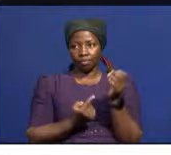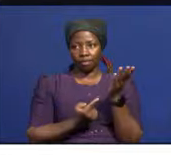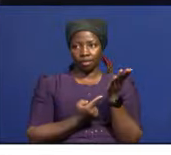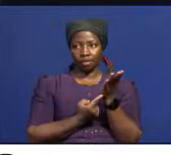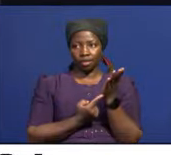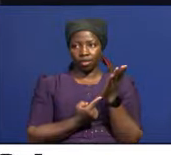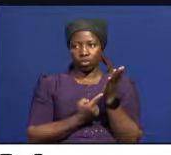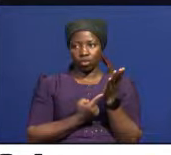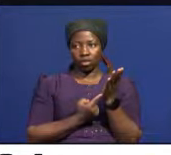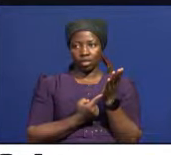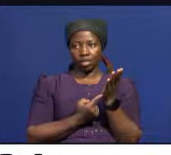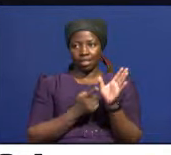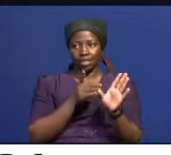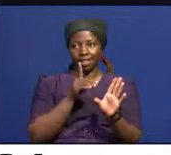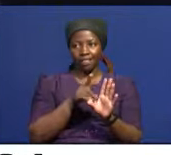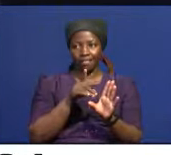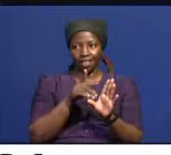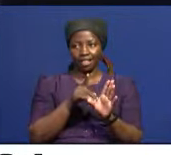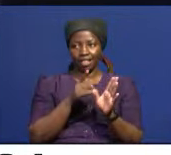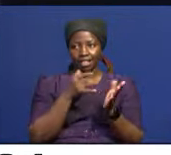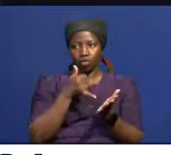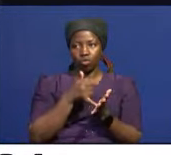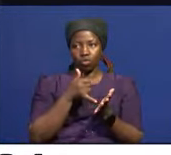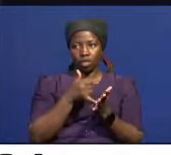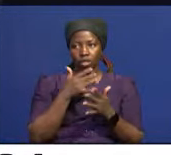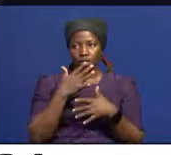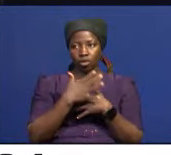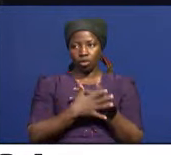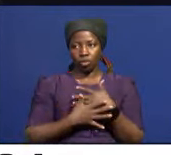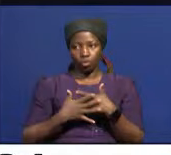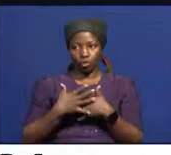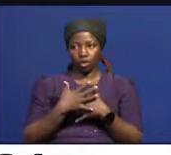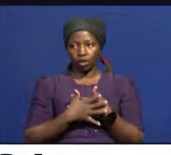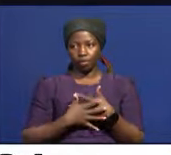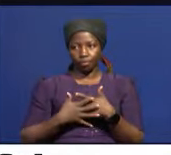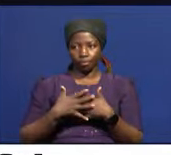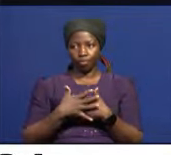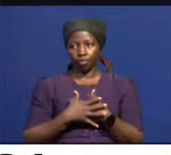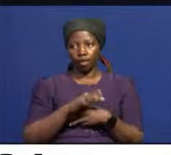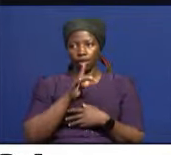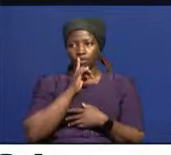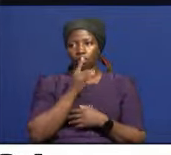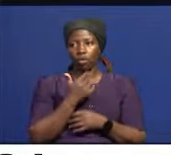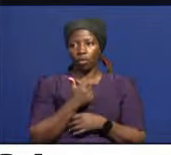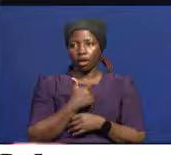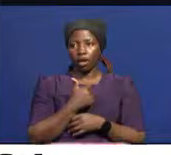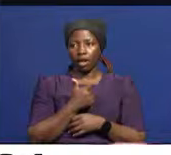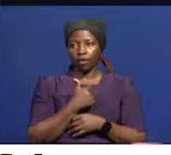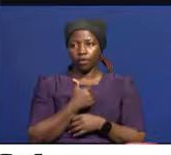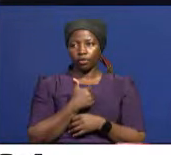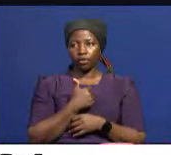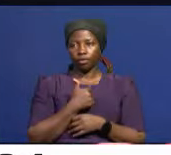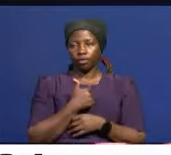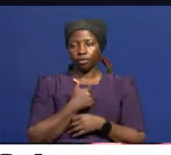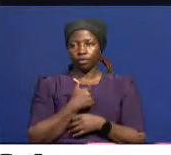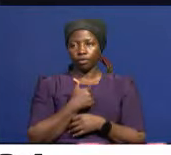technology gadgets, including computers. So there is an whole